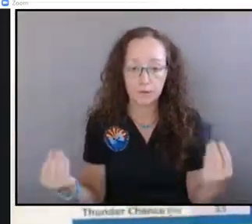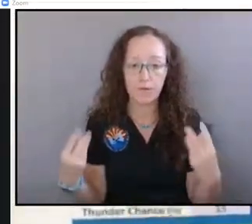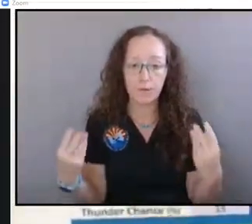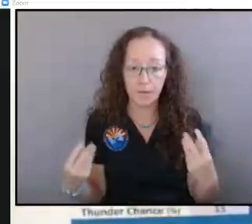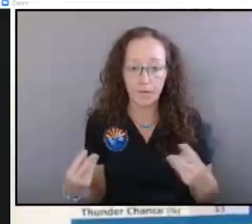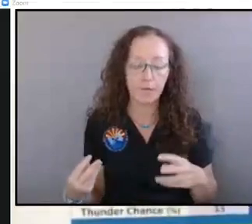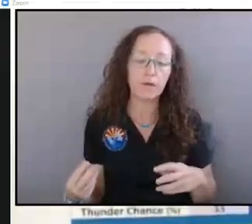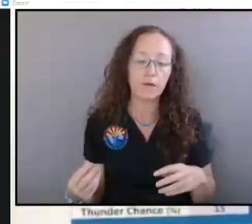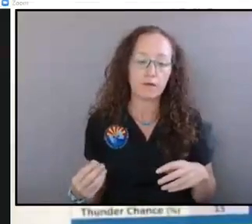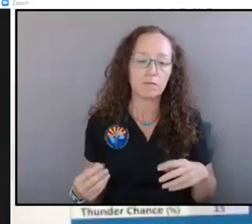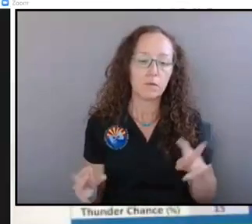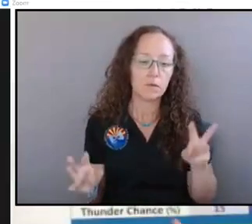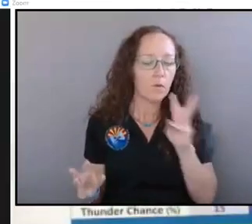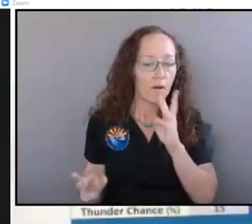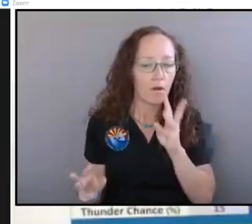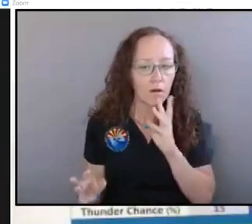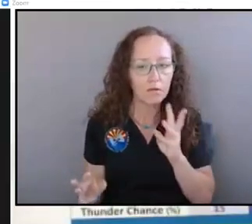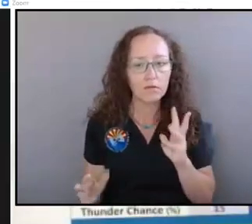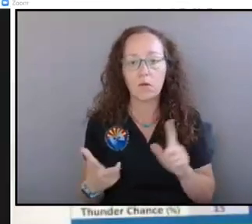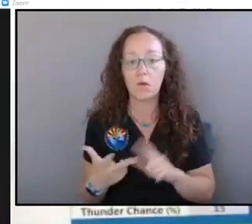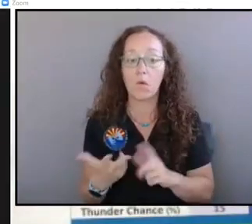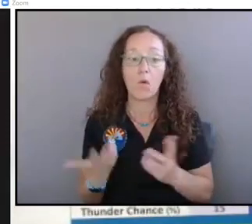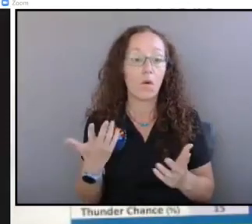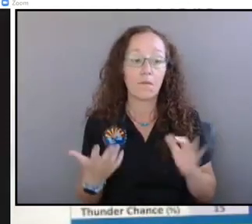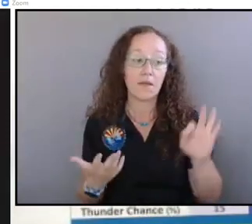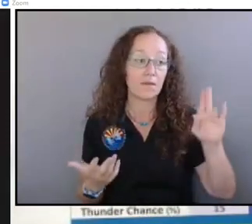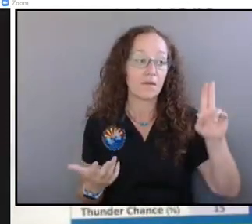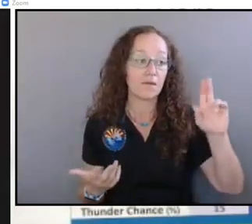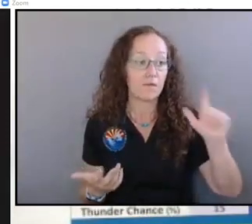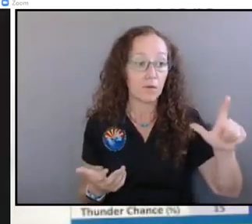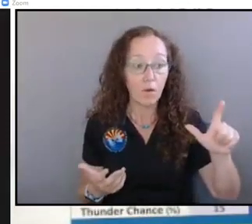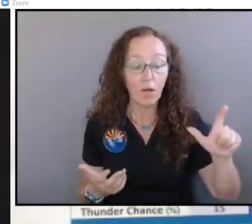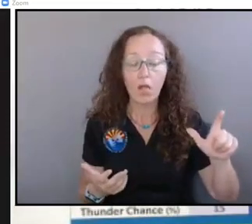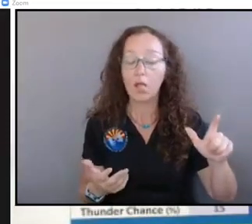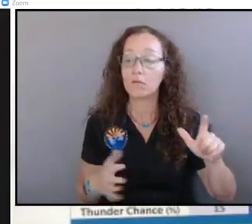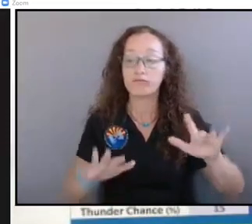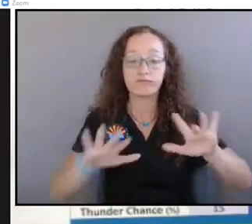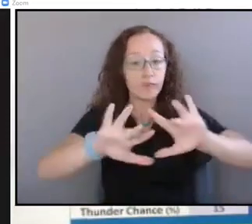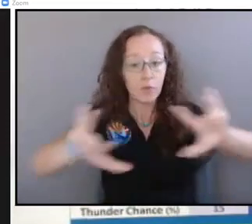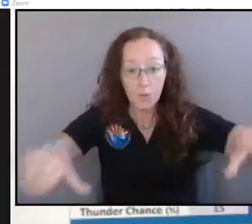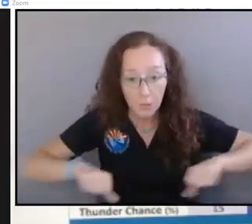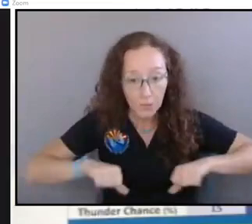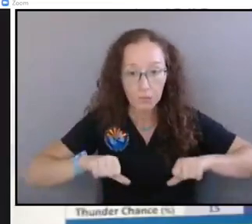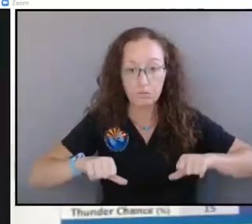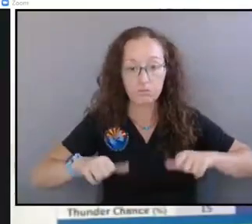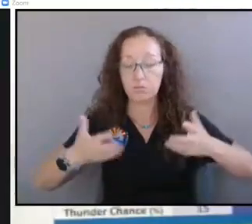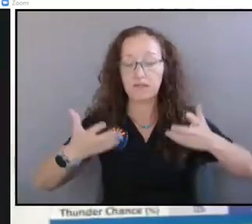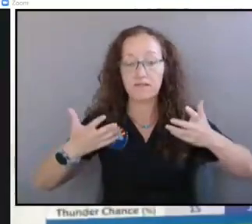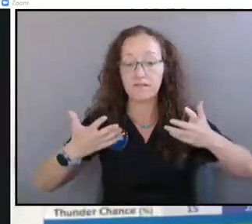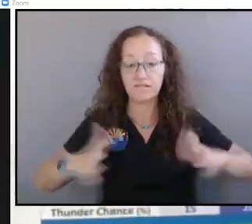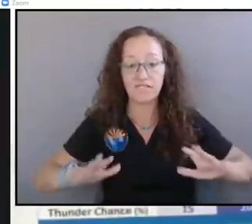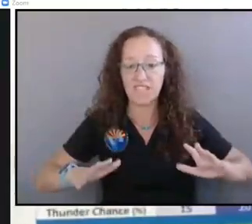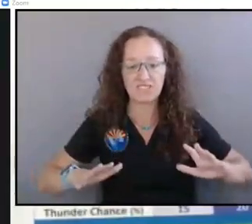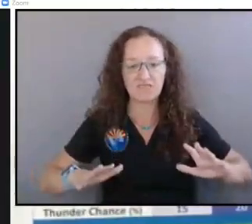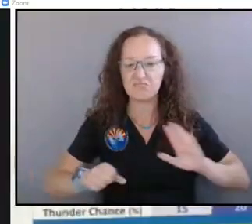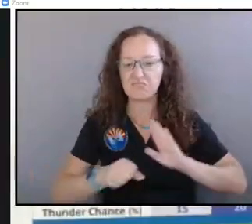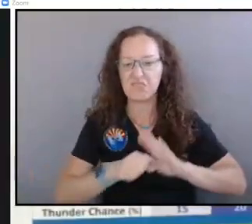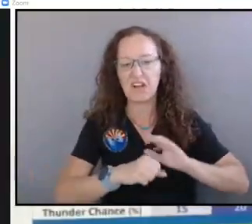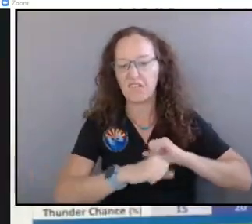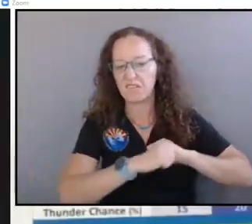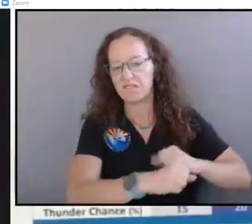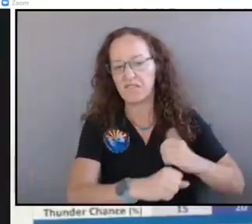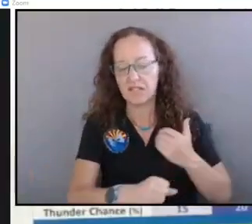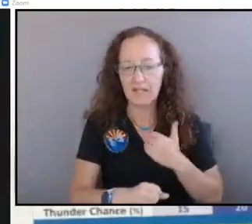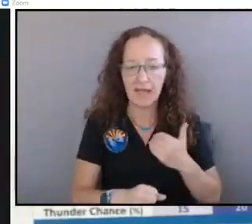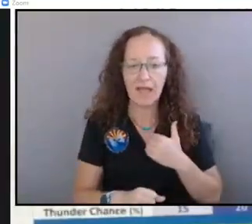removing the fuels because there's so much defense there. All we need is an engine to come in when the fire is getting close and we don't have to set up a lot of